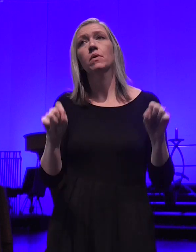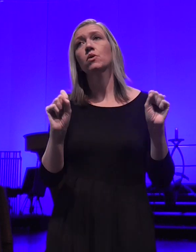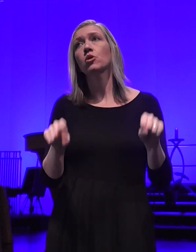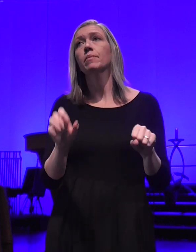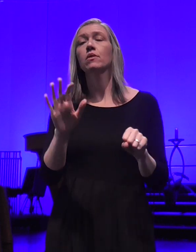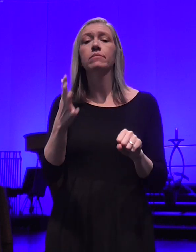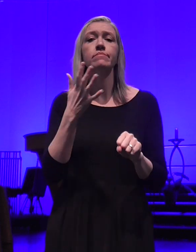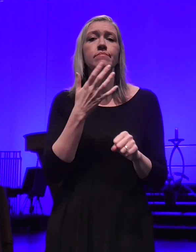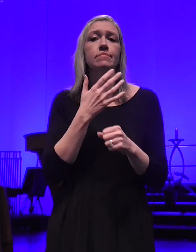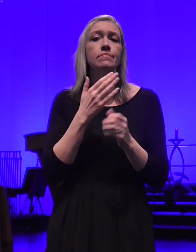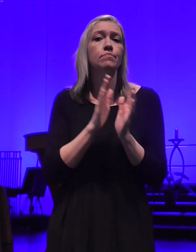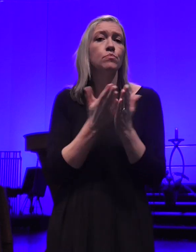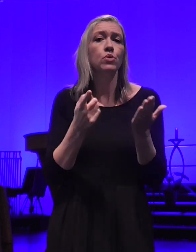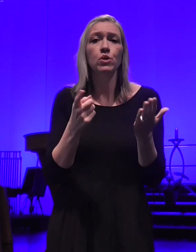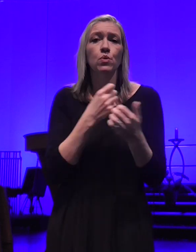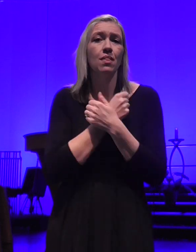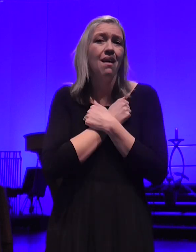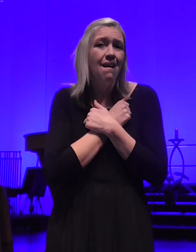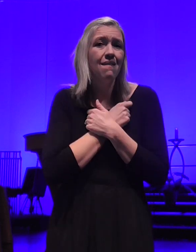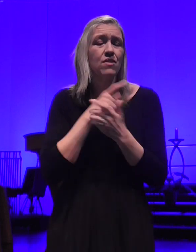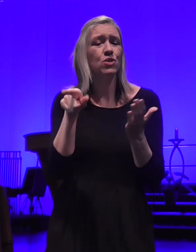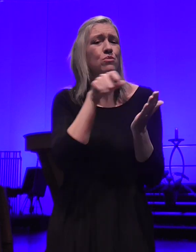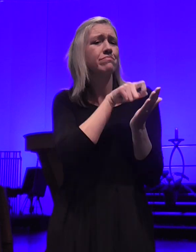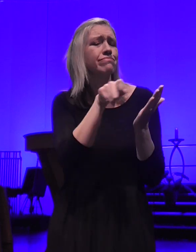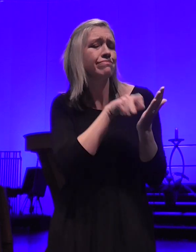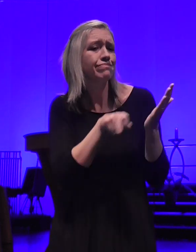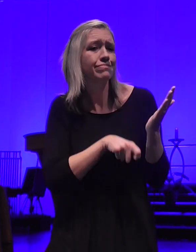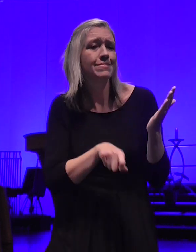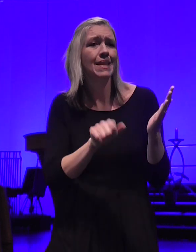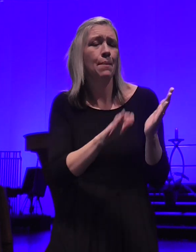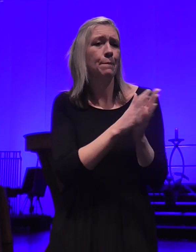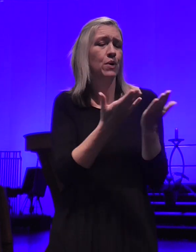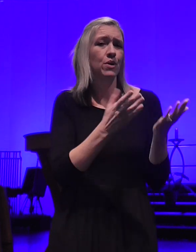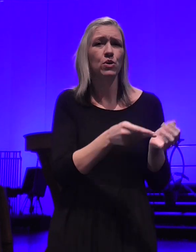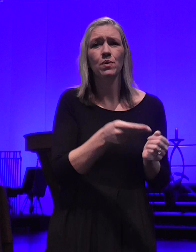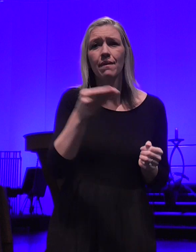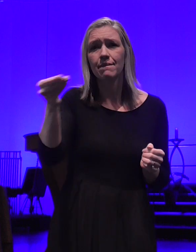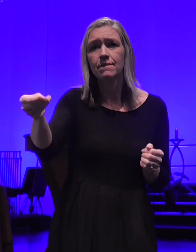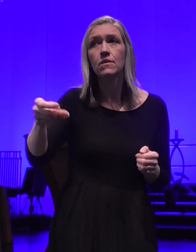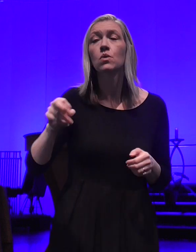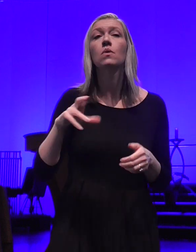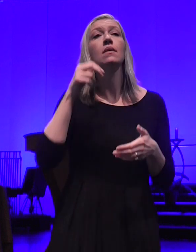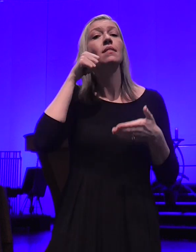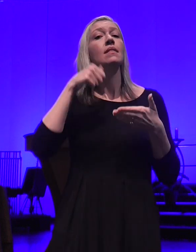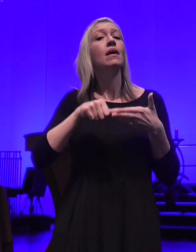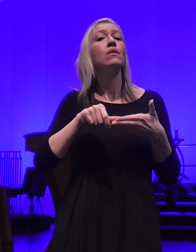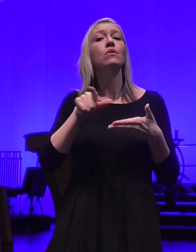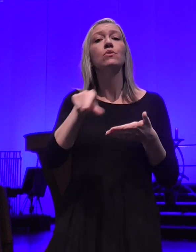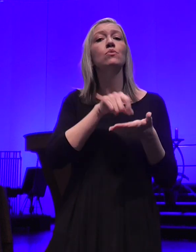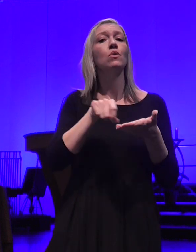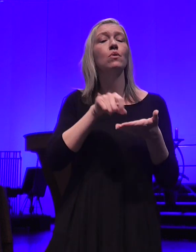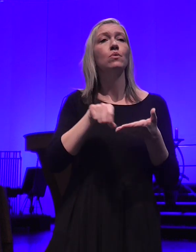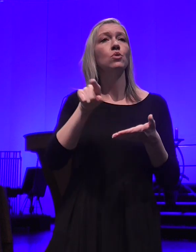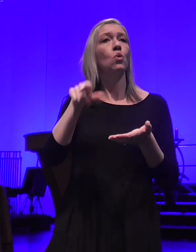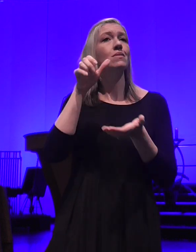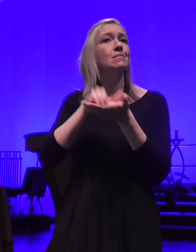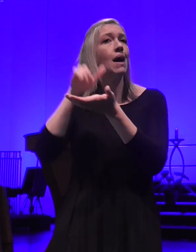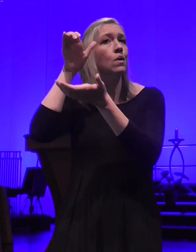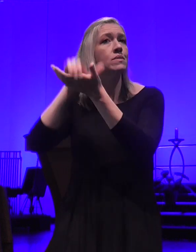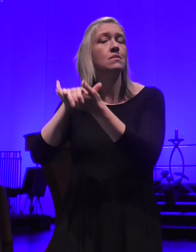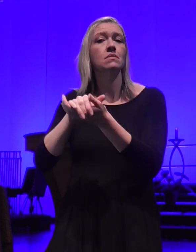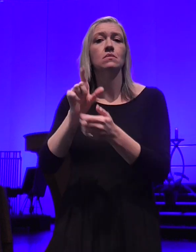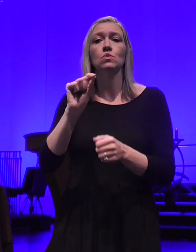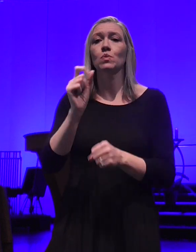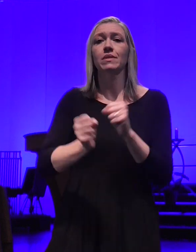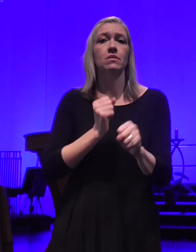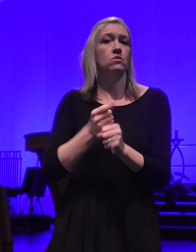you love that's actually belonged to you with your underlinings in it. It could be a letter that you wrote your spouse 20 years ago. It